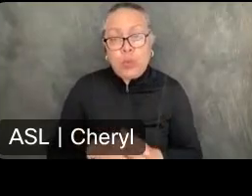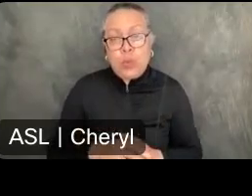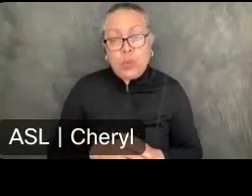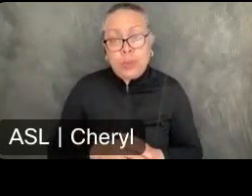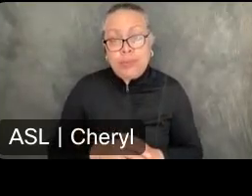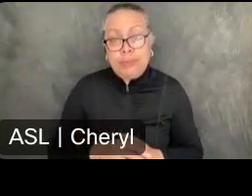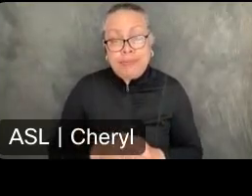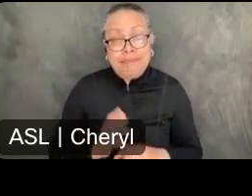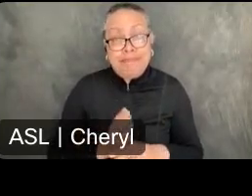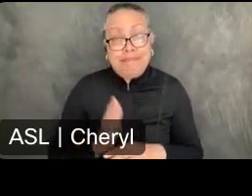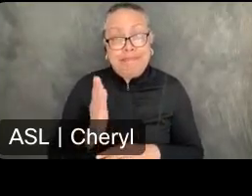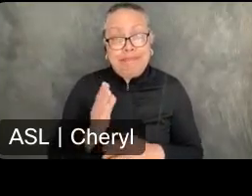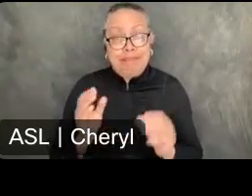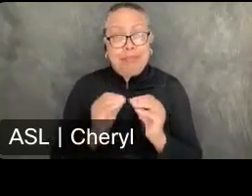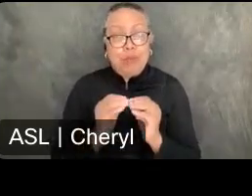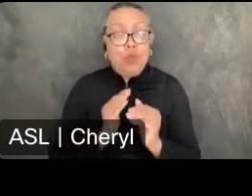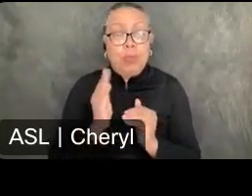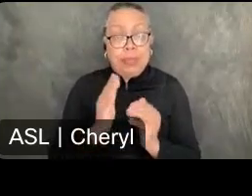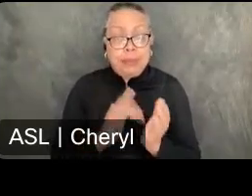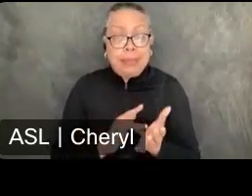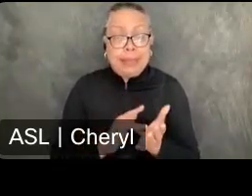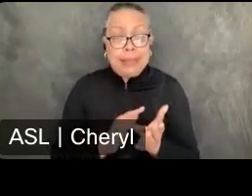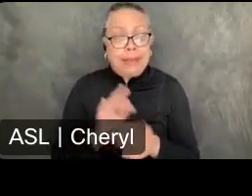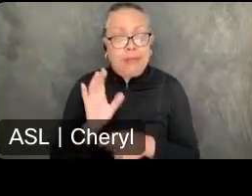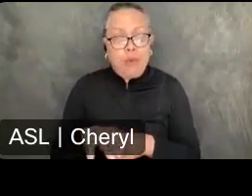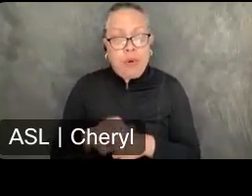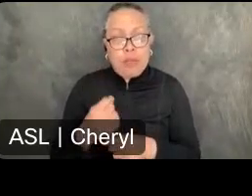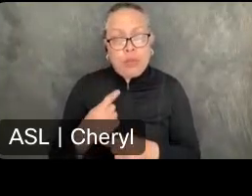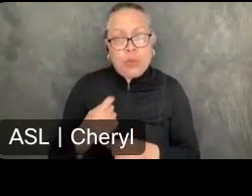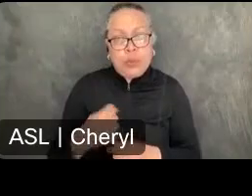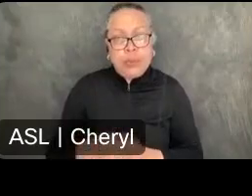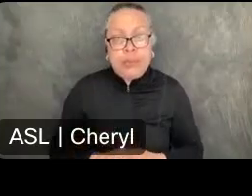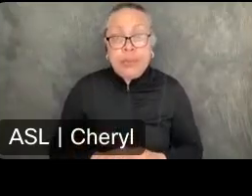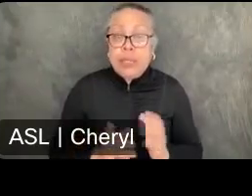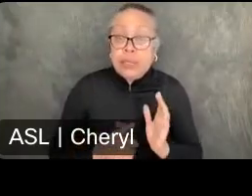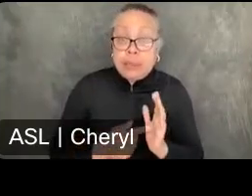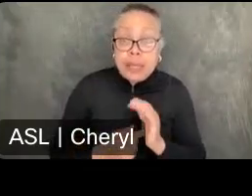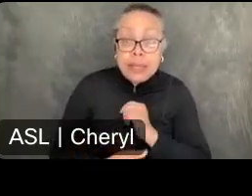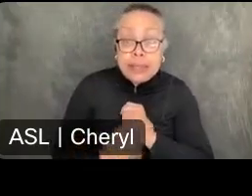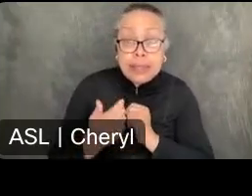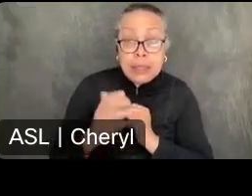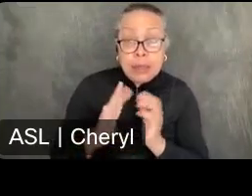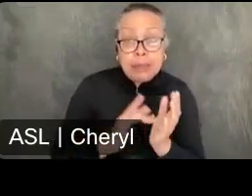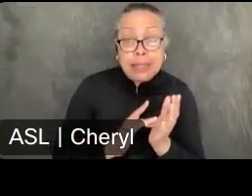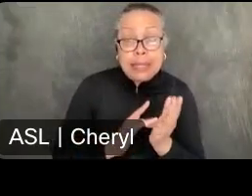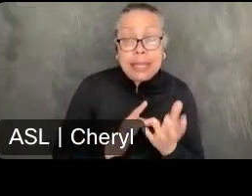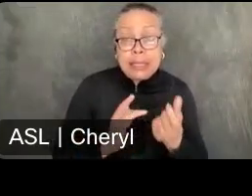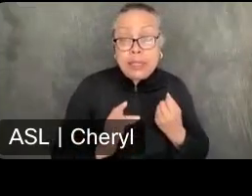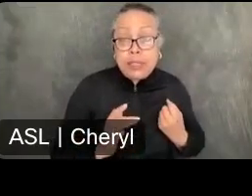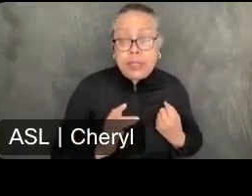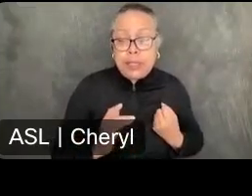over medicating, taking too much medication, stealing of their medication, which can be